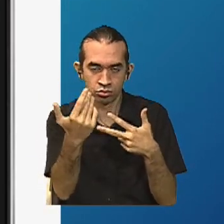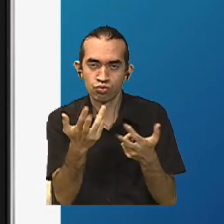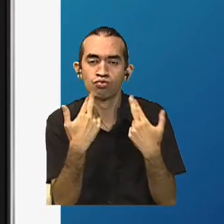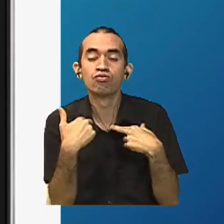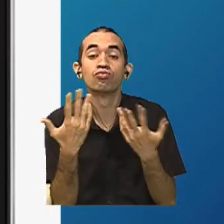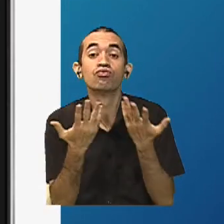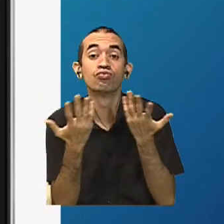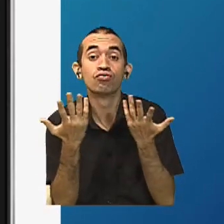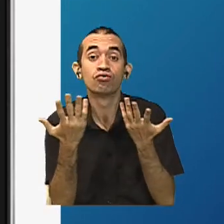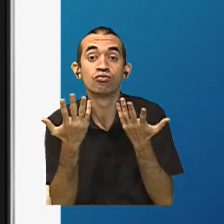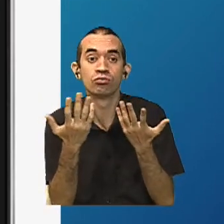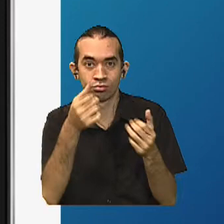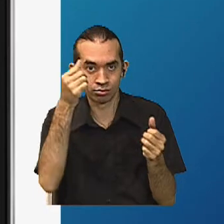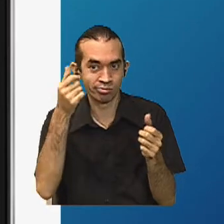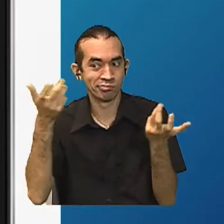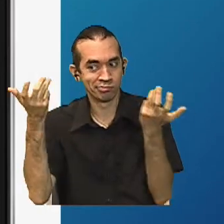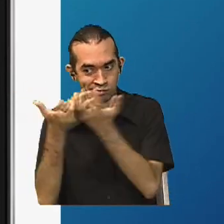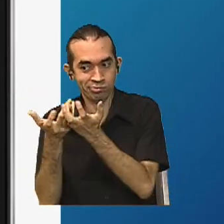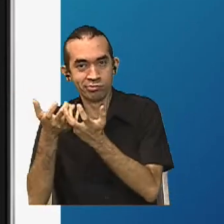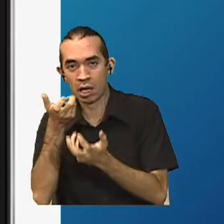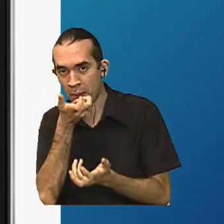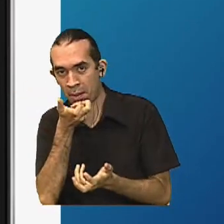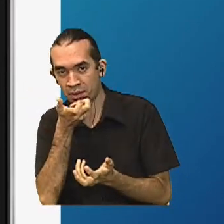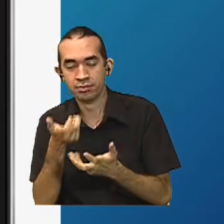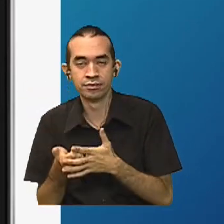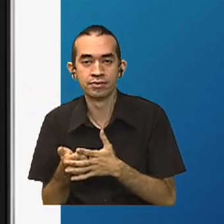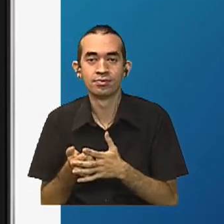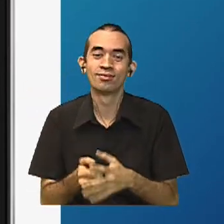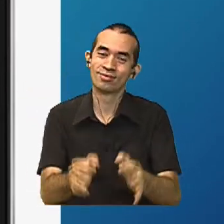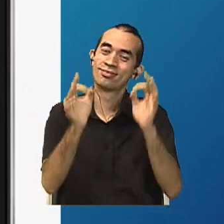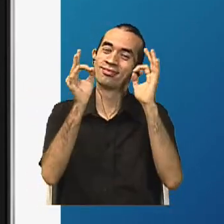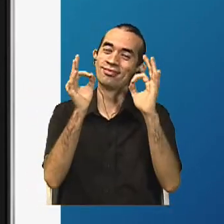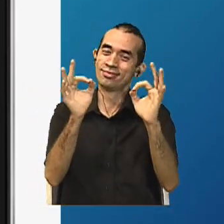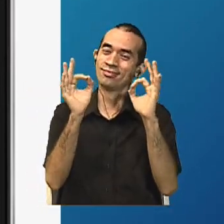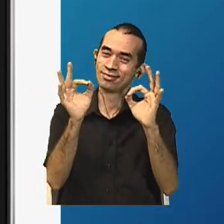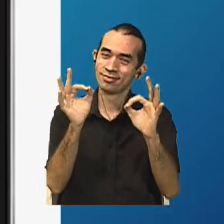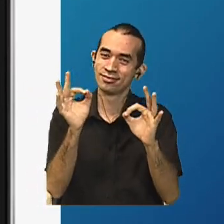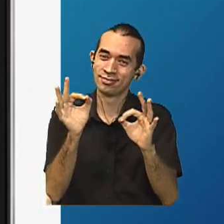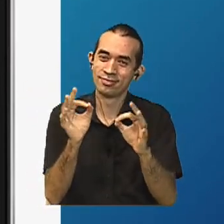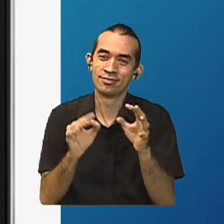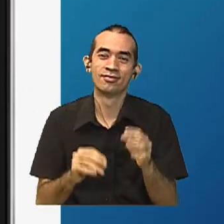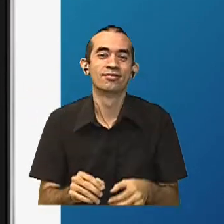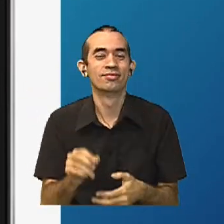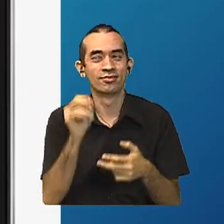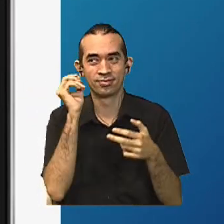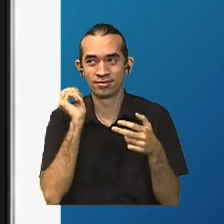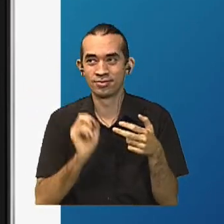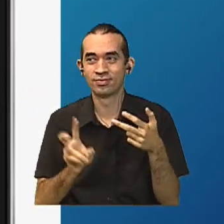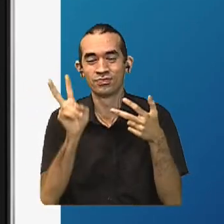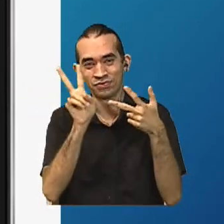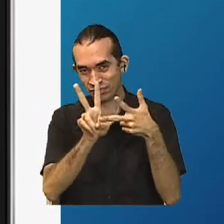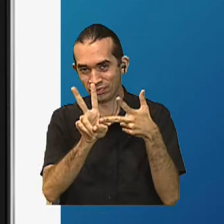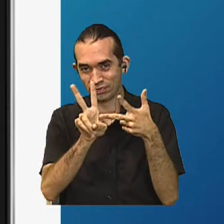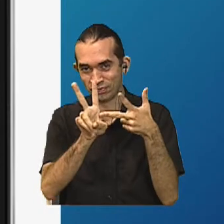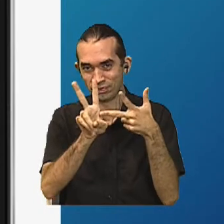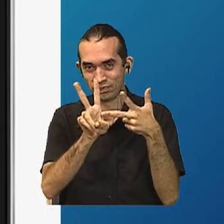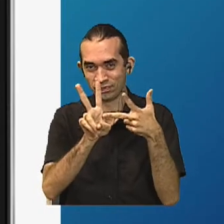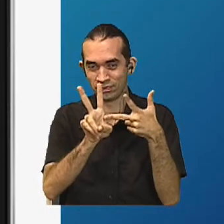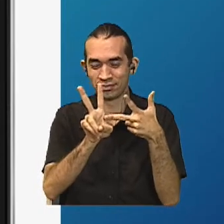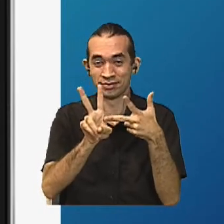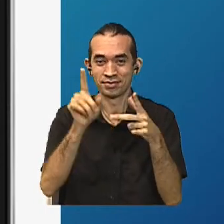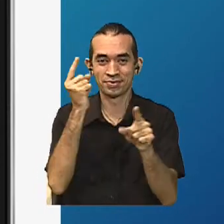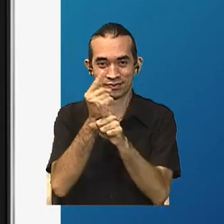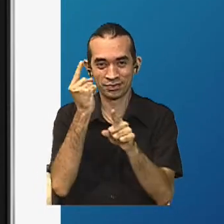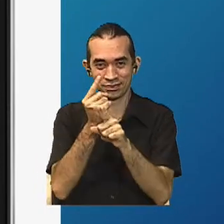answer according to the audio? Very good. Number 2, okay? He